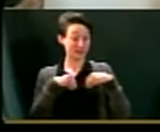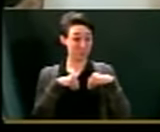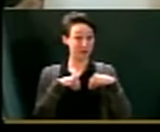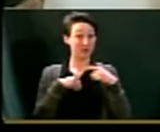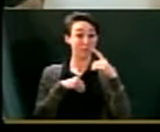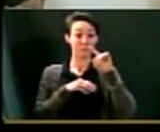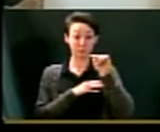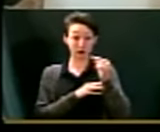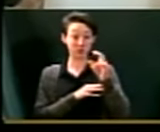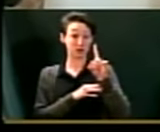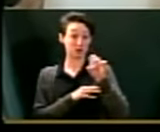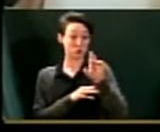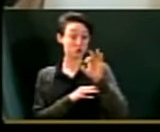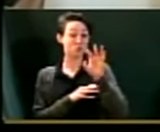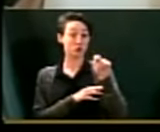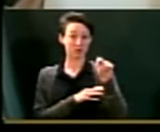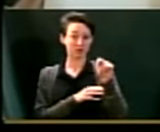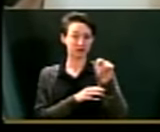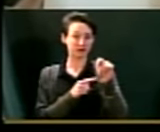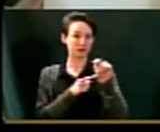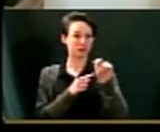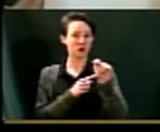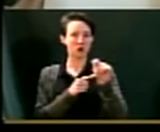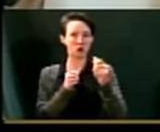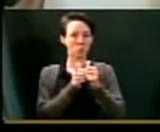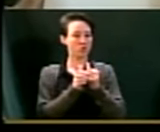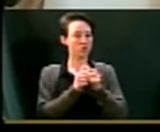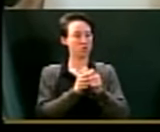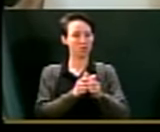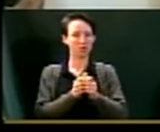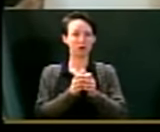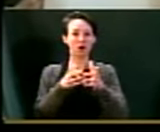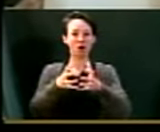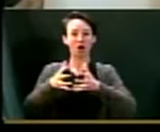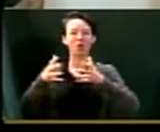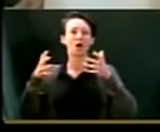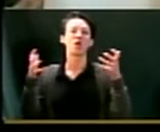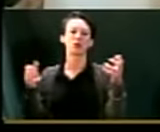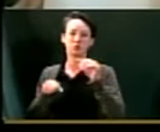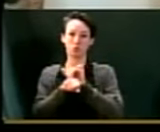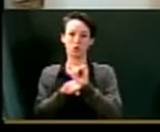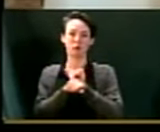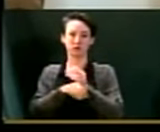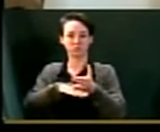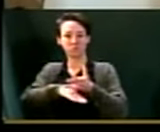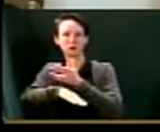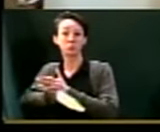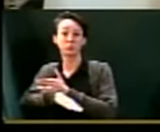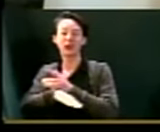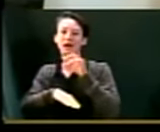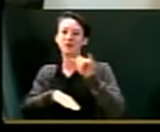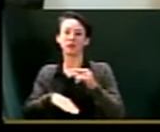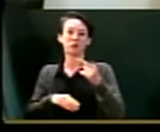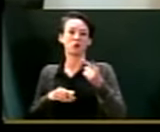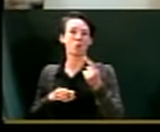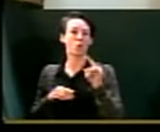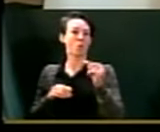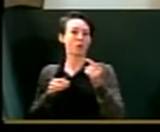with a huge amount of work to be done, I think that's the only way it can be considered. Thank you, Madam